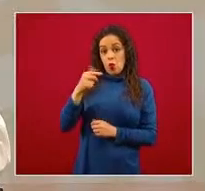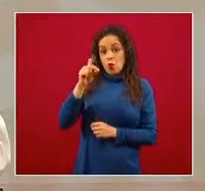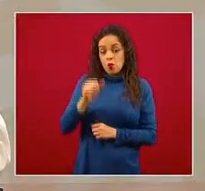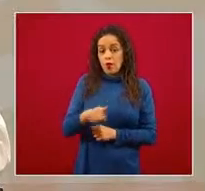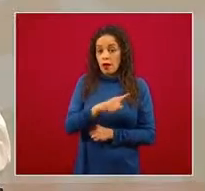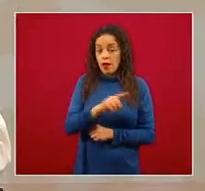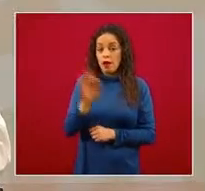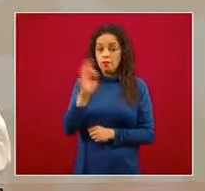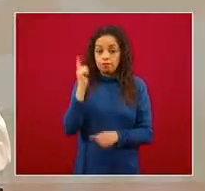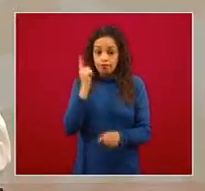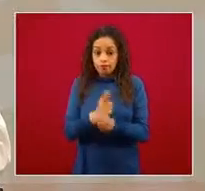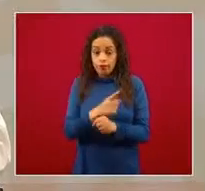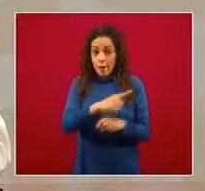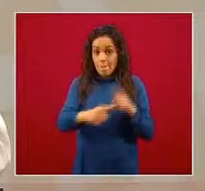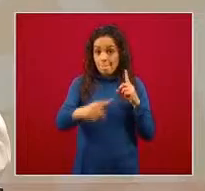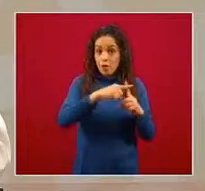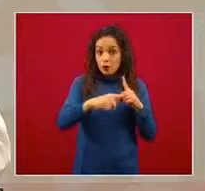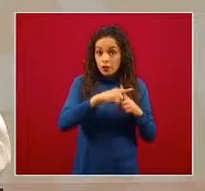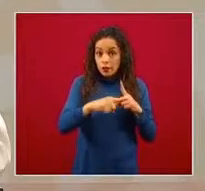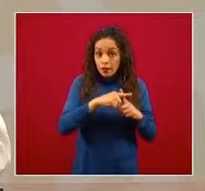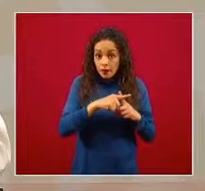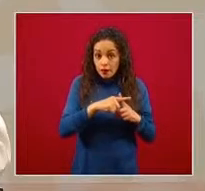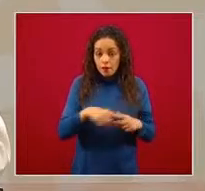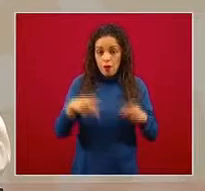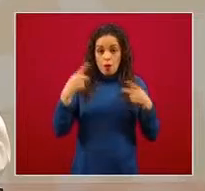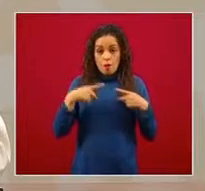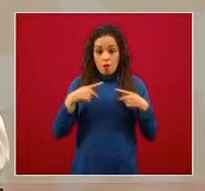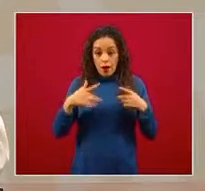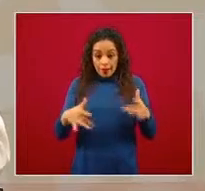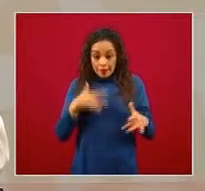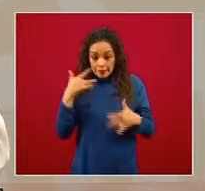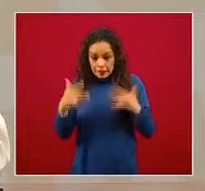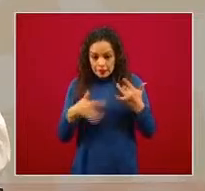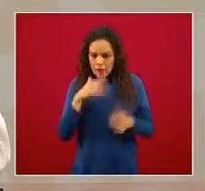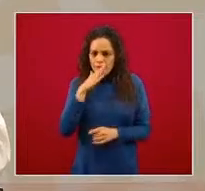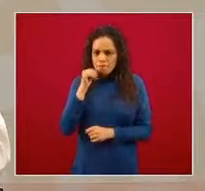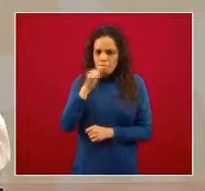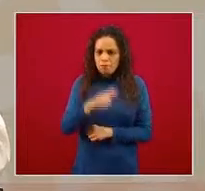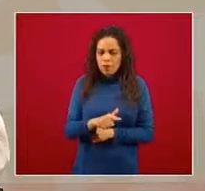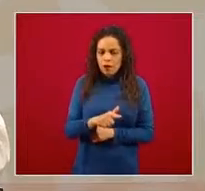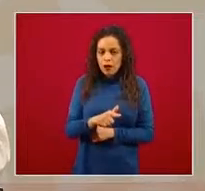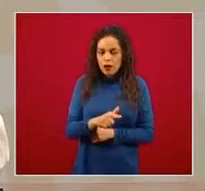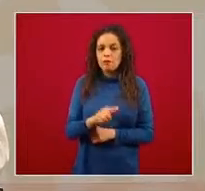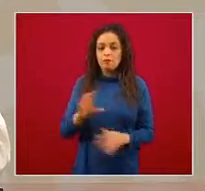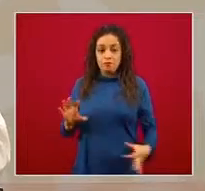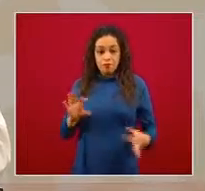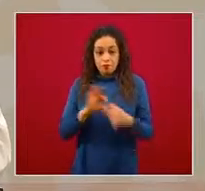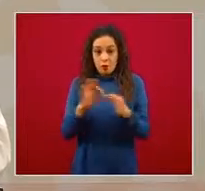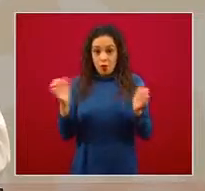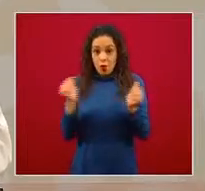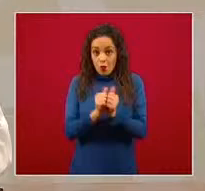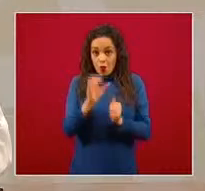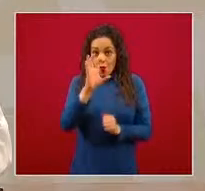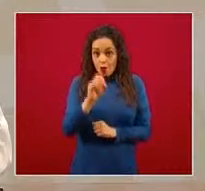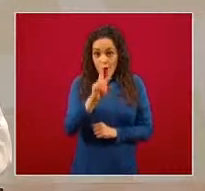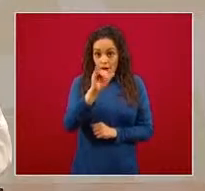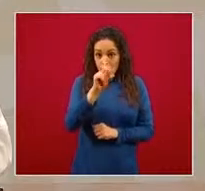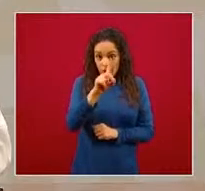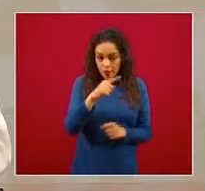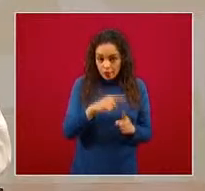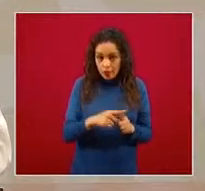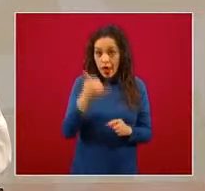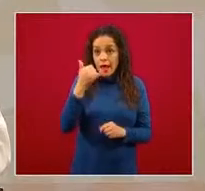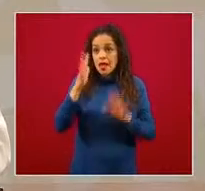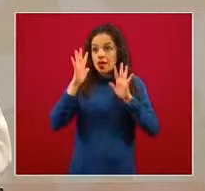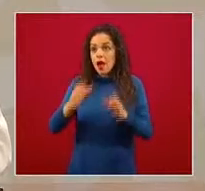it's positive, this means a person has symptoms that are